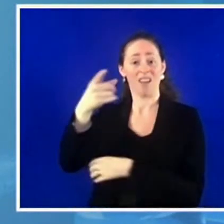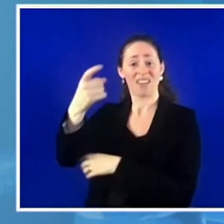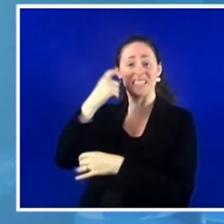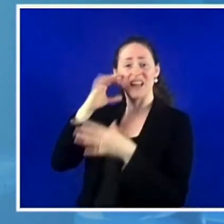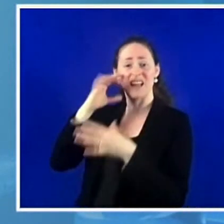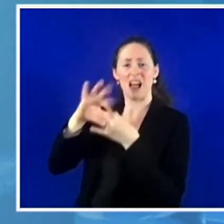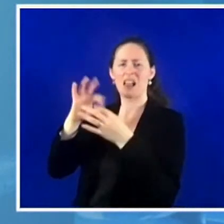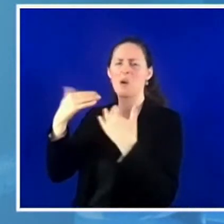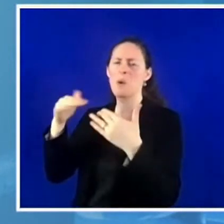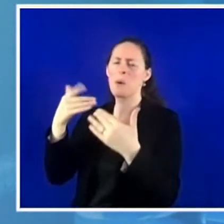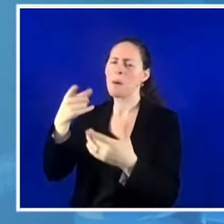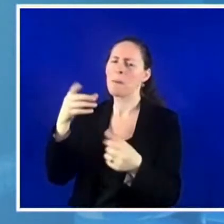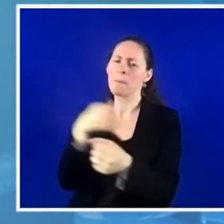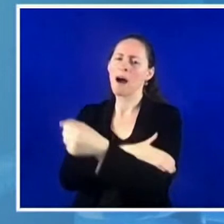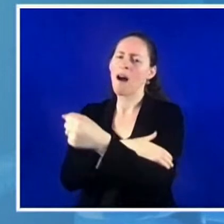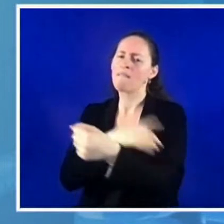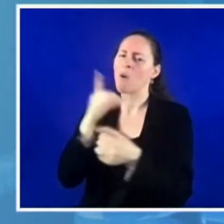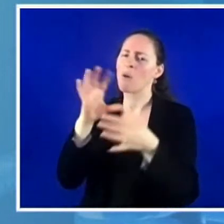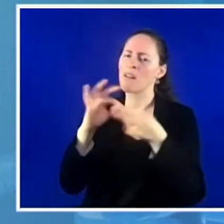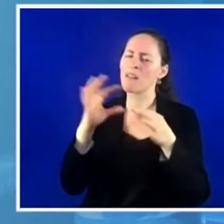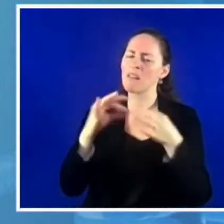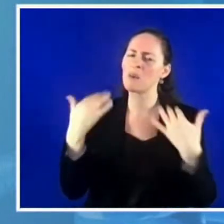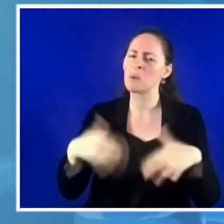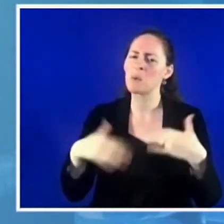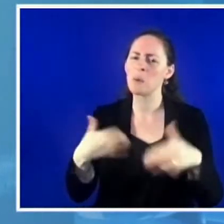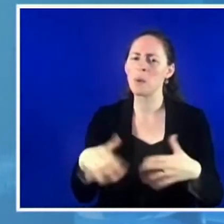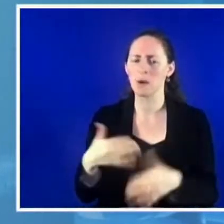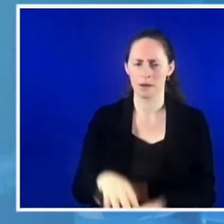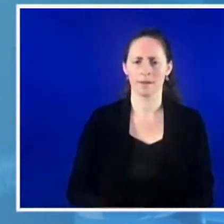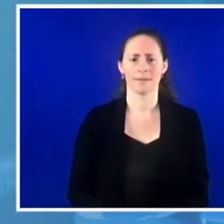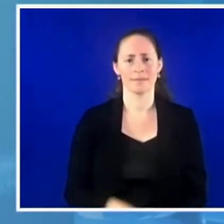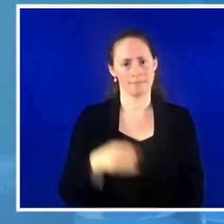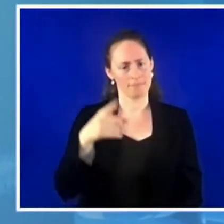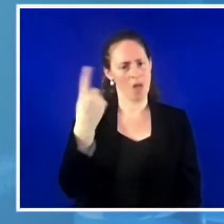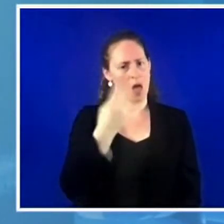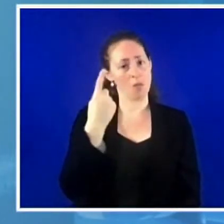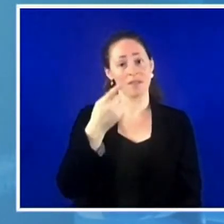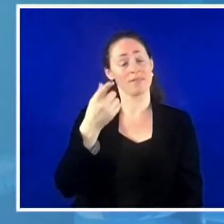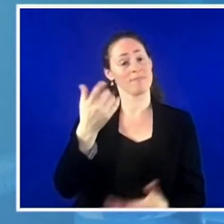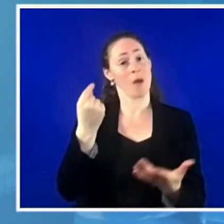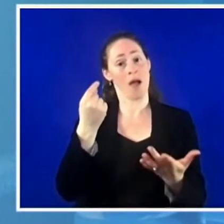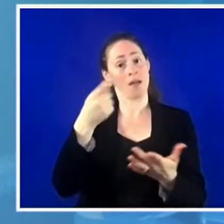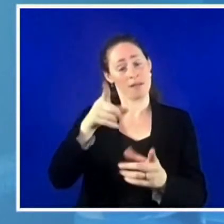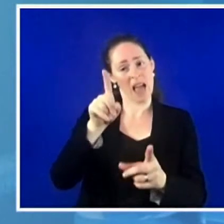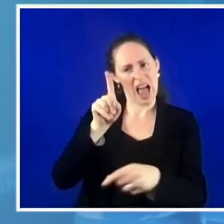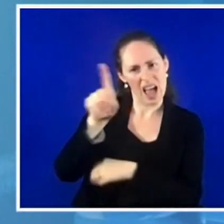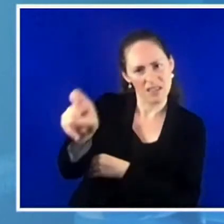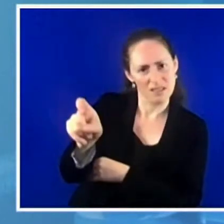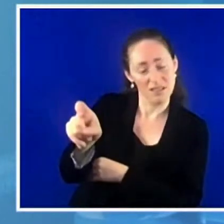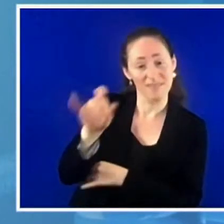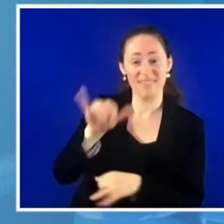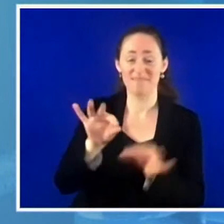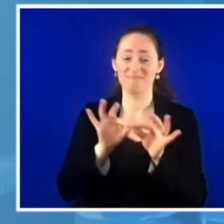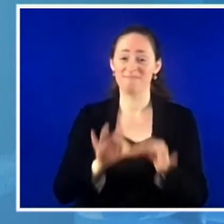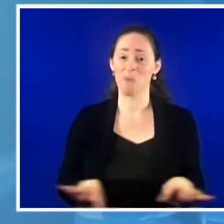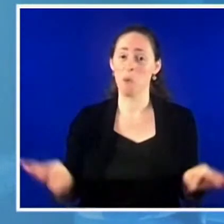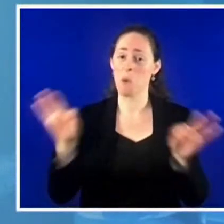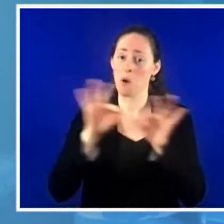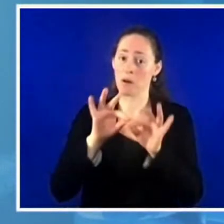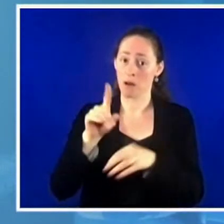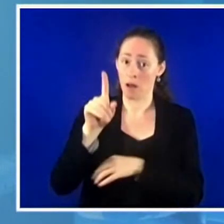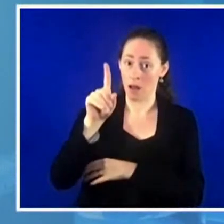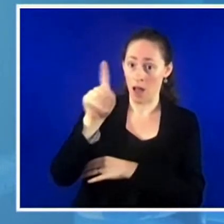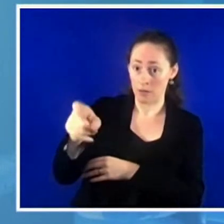is what you're doing by asking every patient is so important, because success isn't necessarily somebody